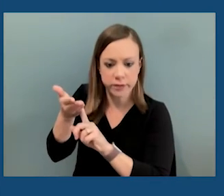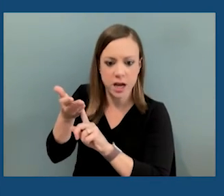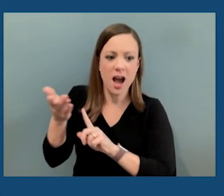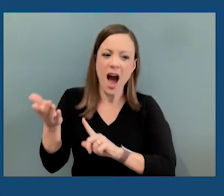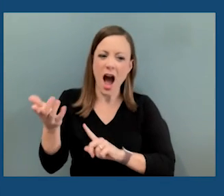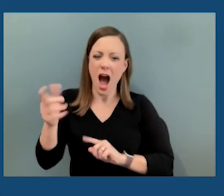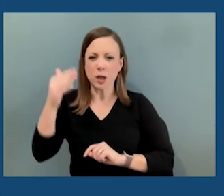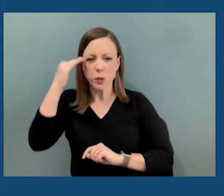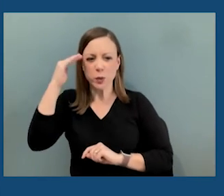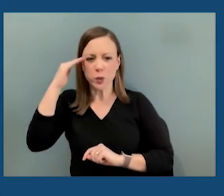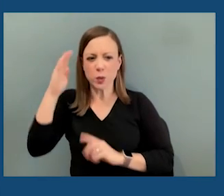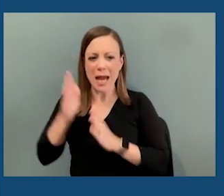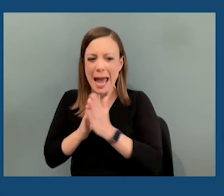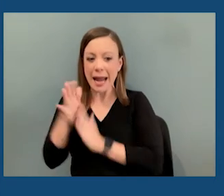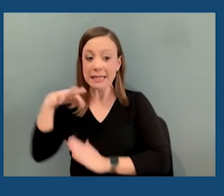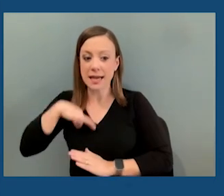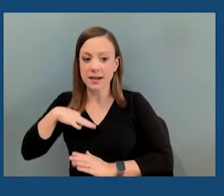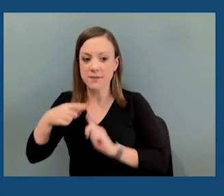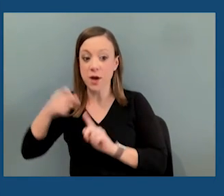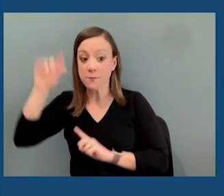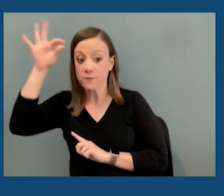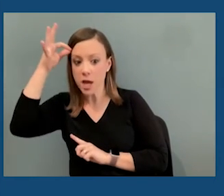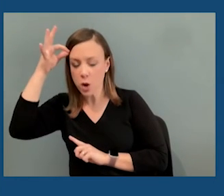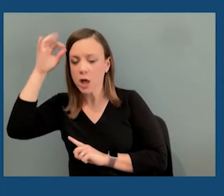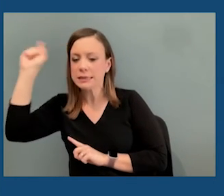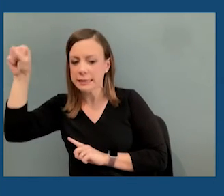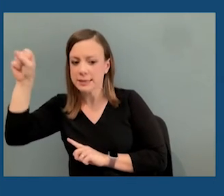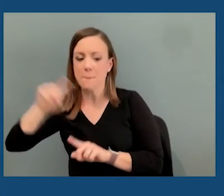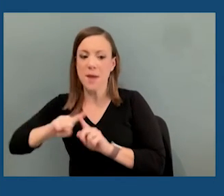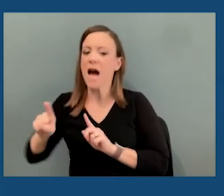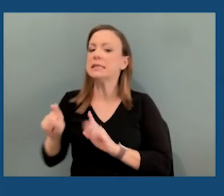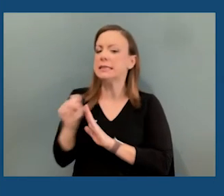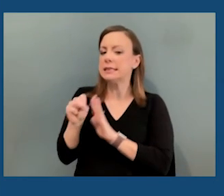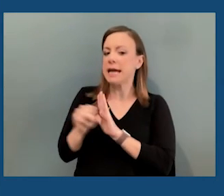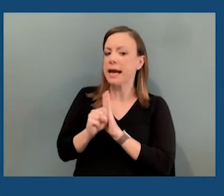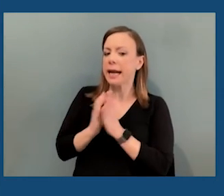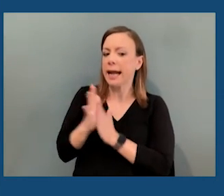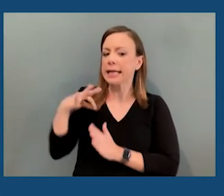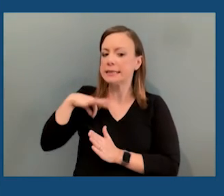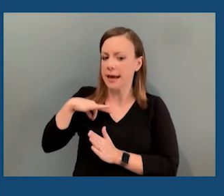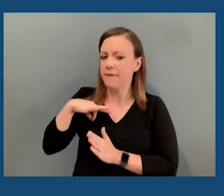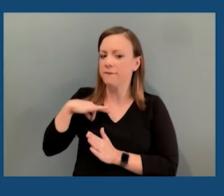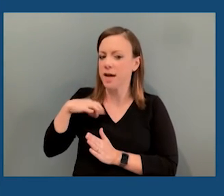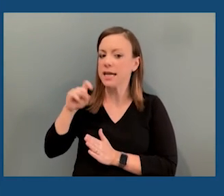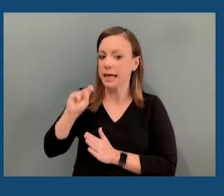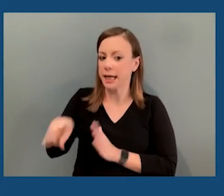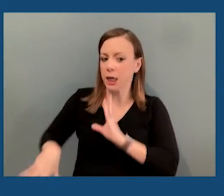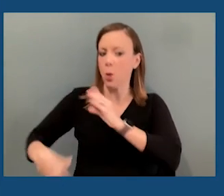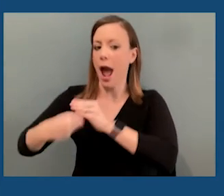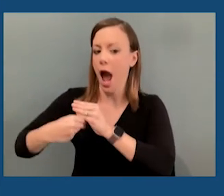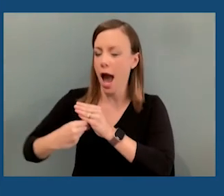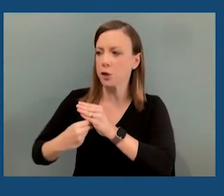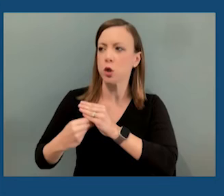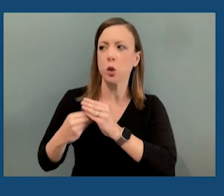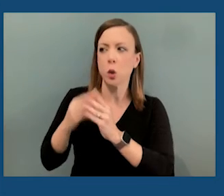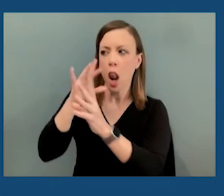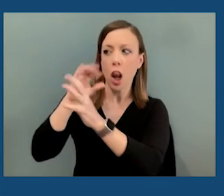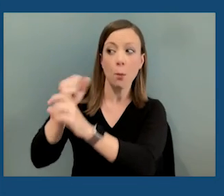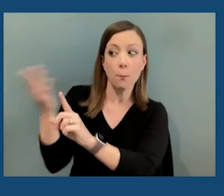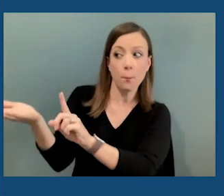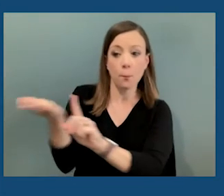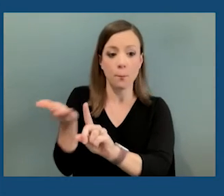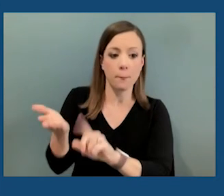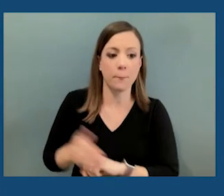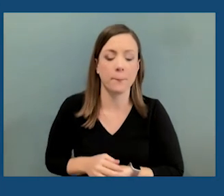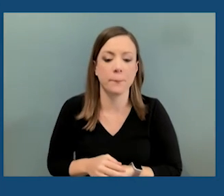get incentives from the state as well to make us in the competition. So I was committed to this. I knew we had to